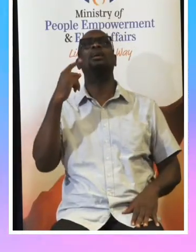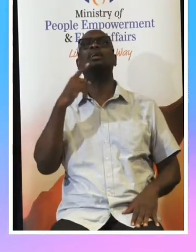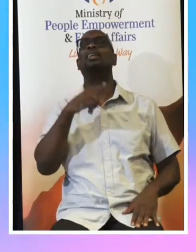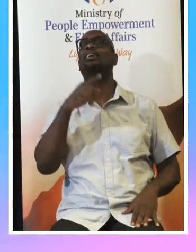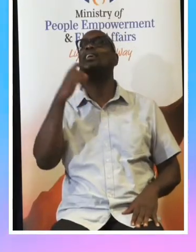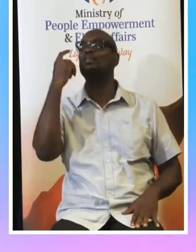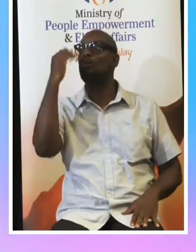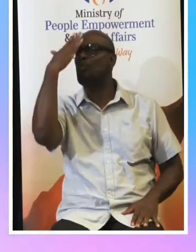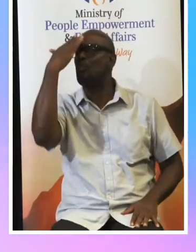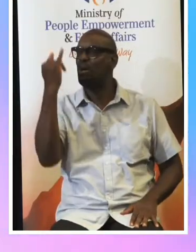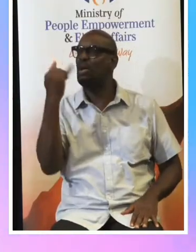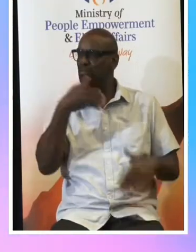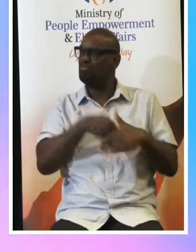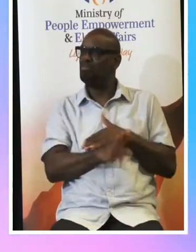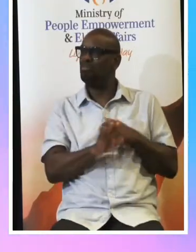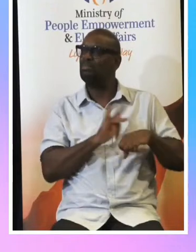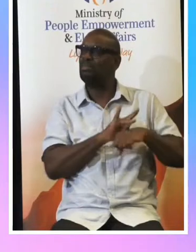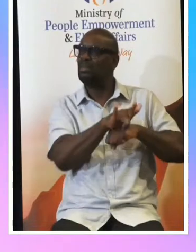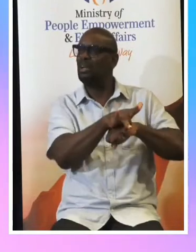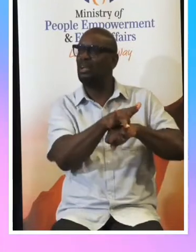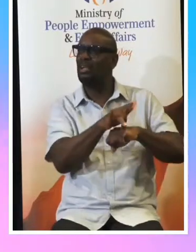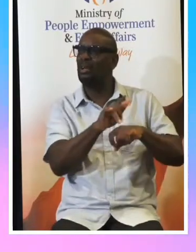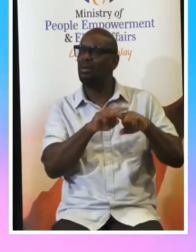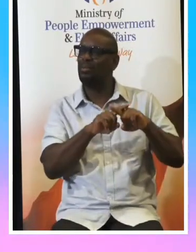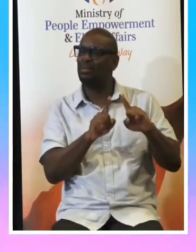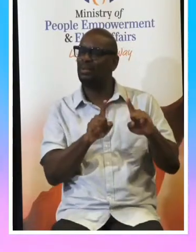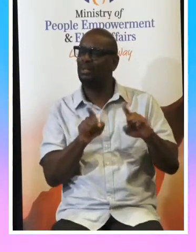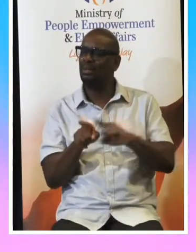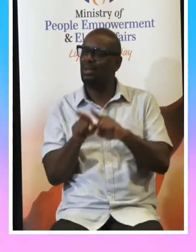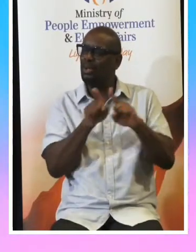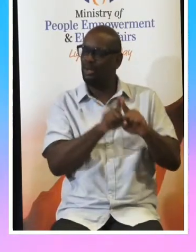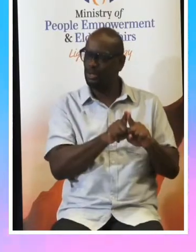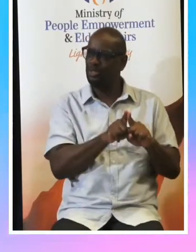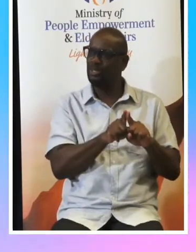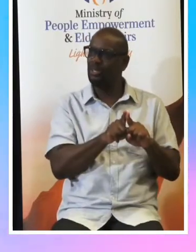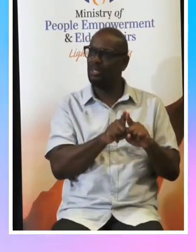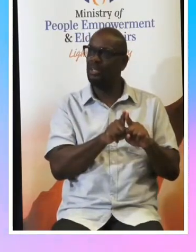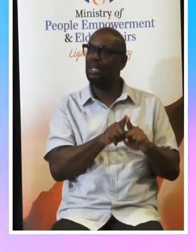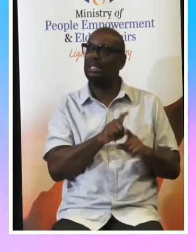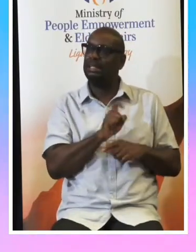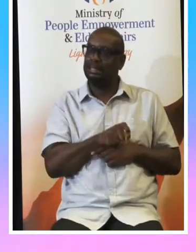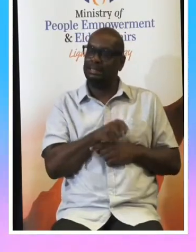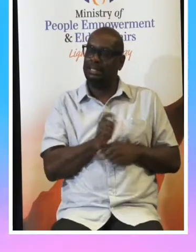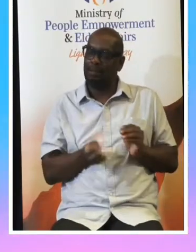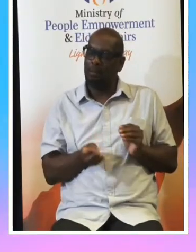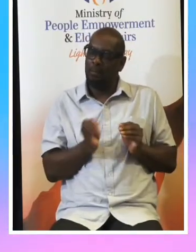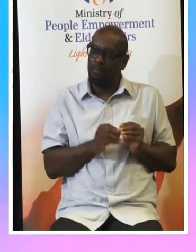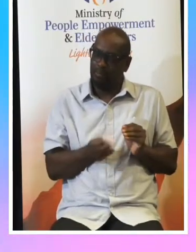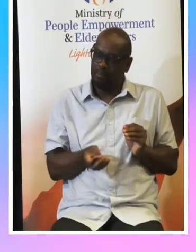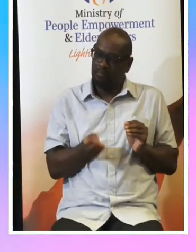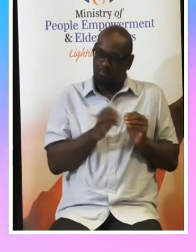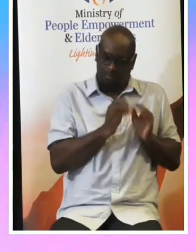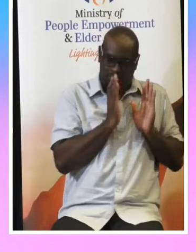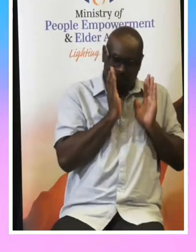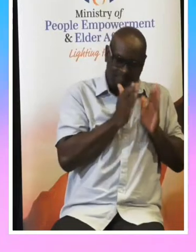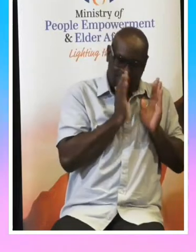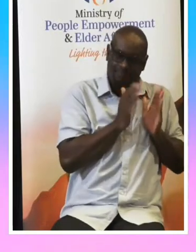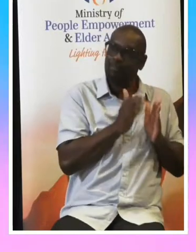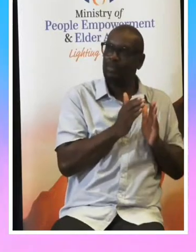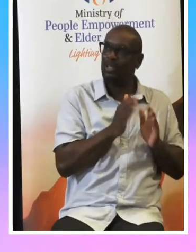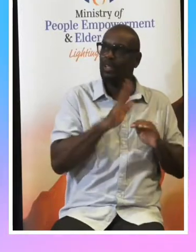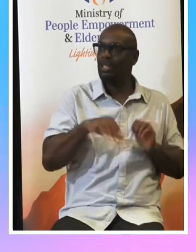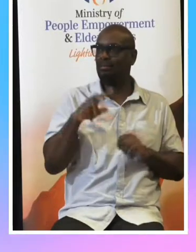at the very least needed more attention than my two brothers who preceded me. My